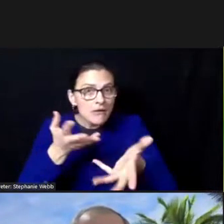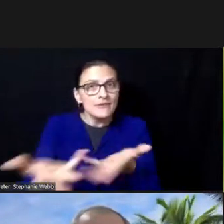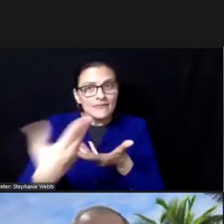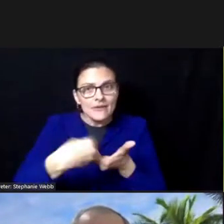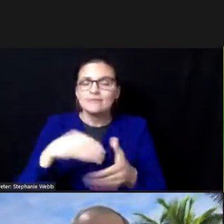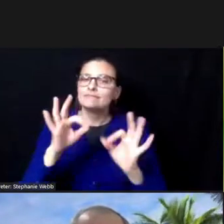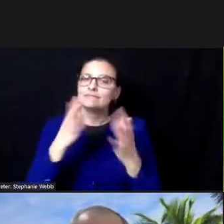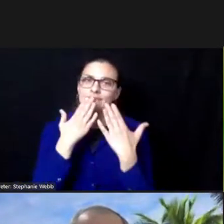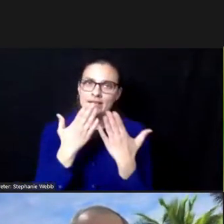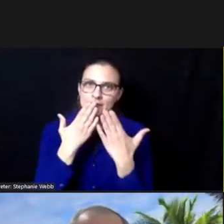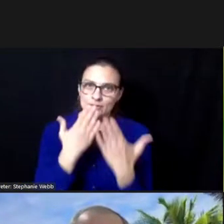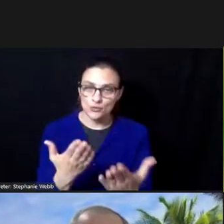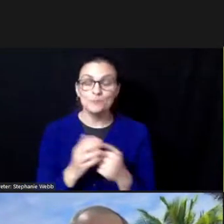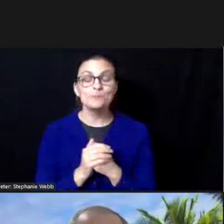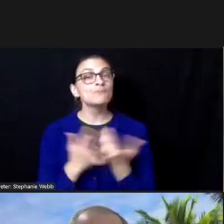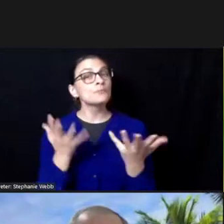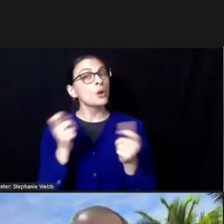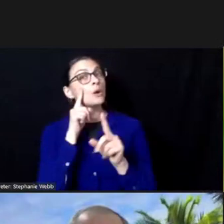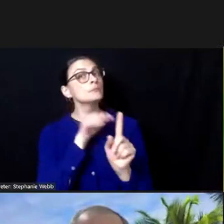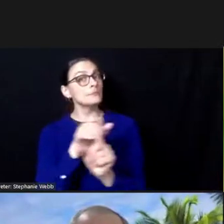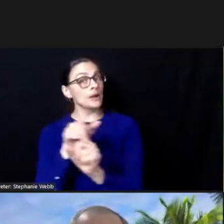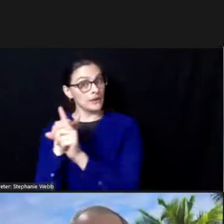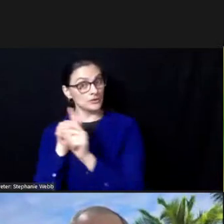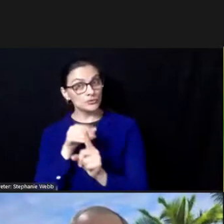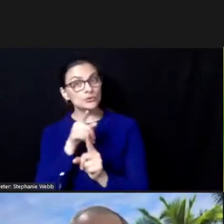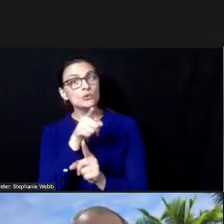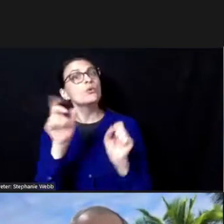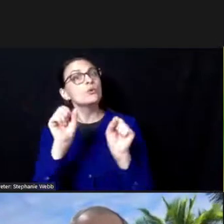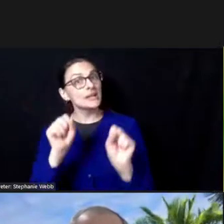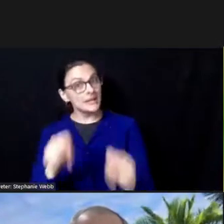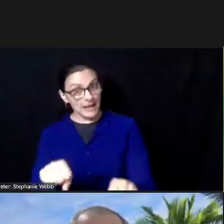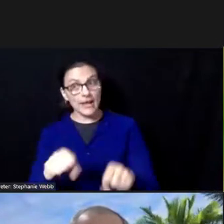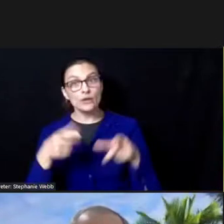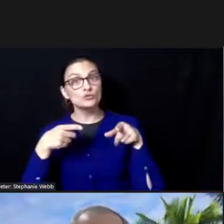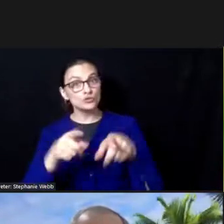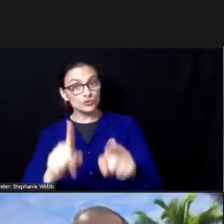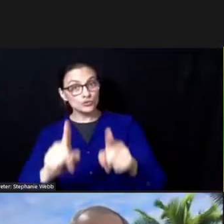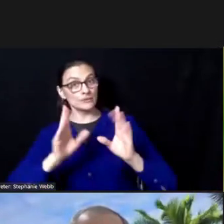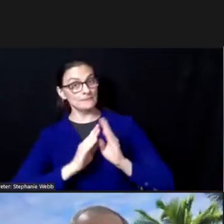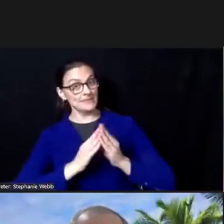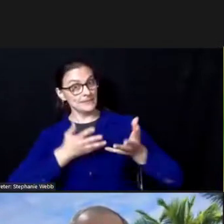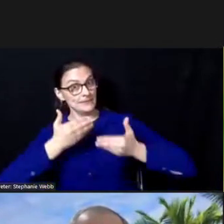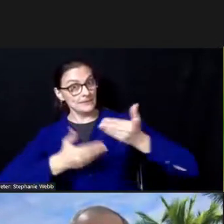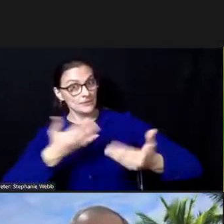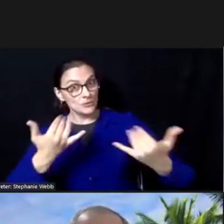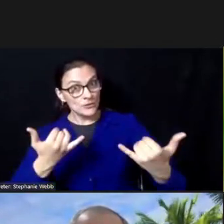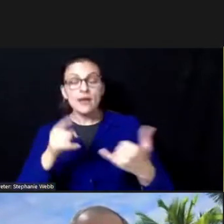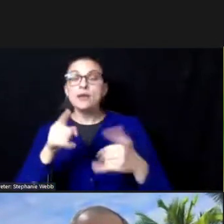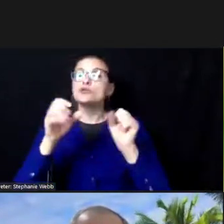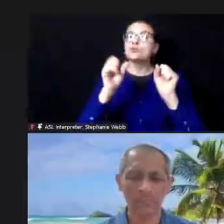and to anyone tuning in, we invite you to submit questions for our panelists during the hearing directly by using